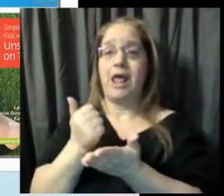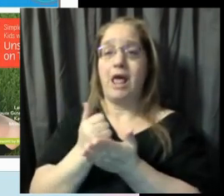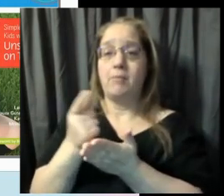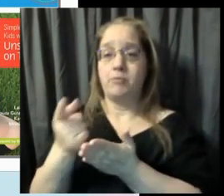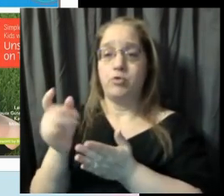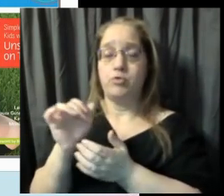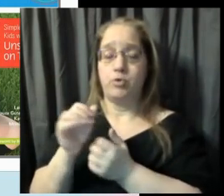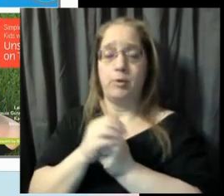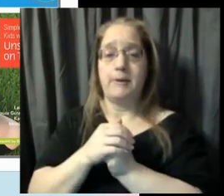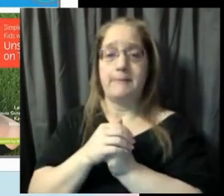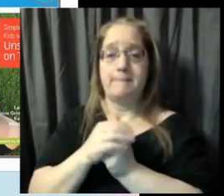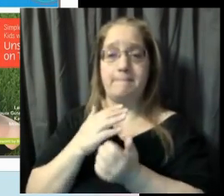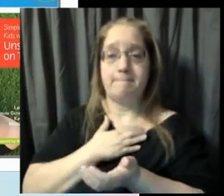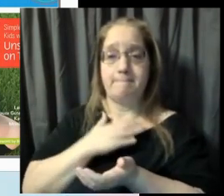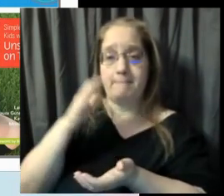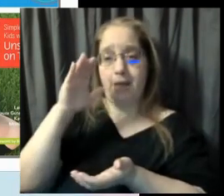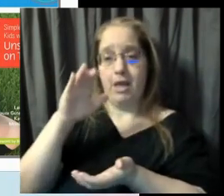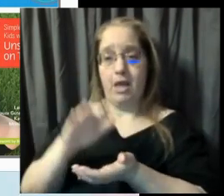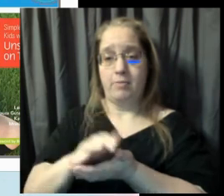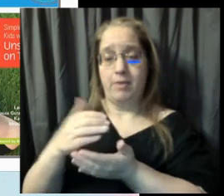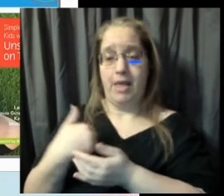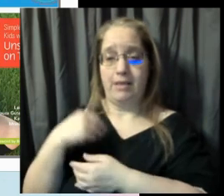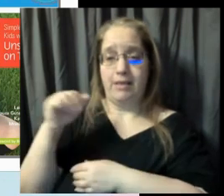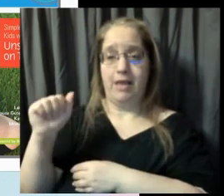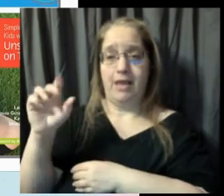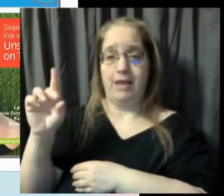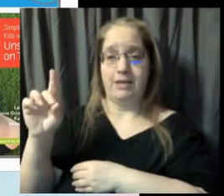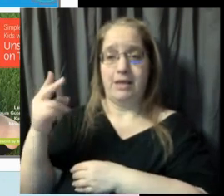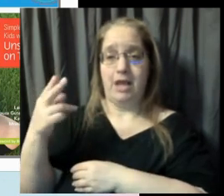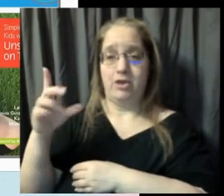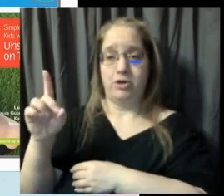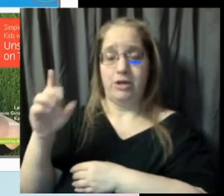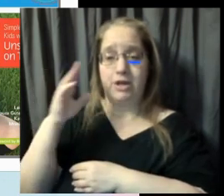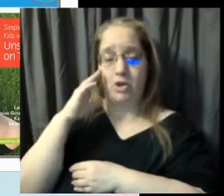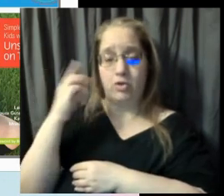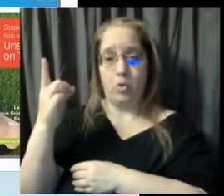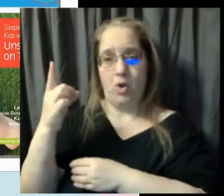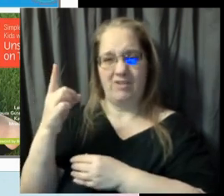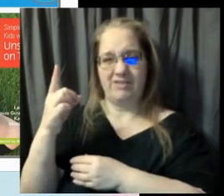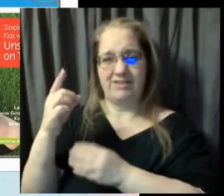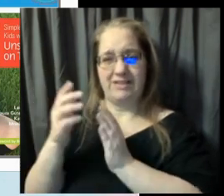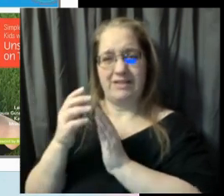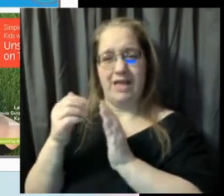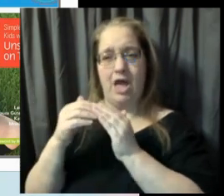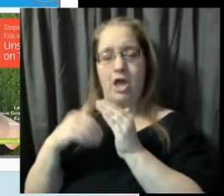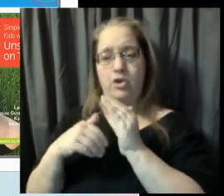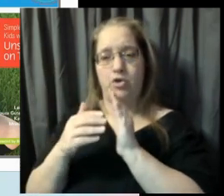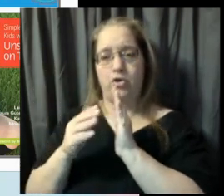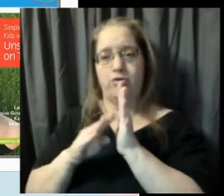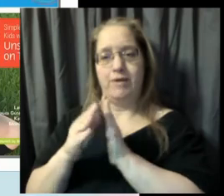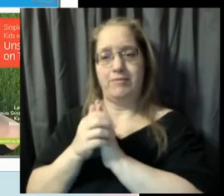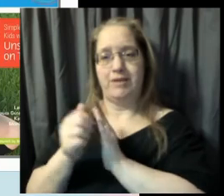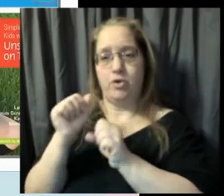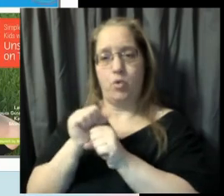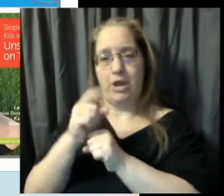and skill building. My husband has ADHD, and he knows that one of his underdeveloped skills is working memory. It's